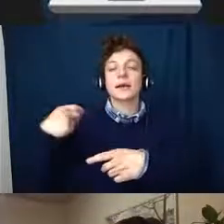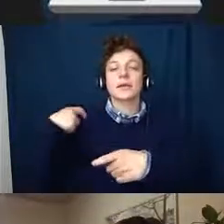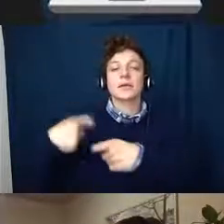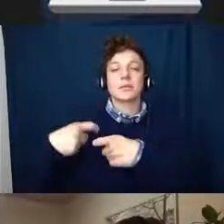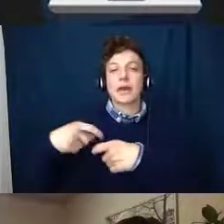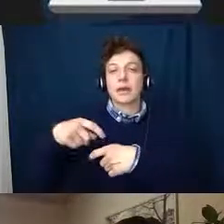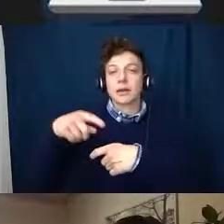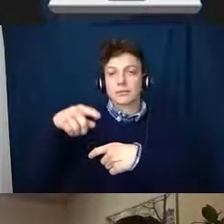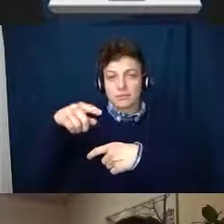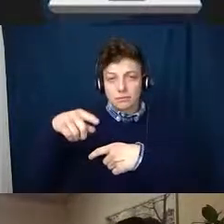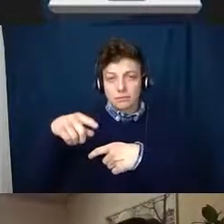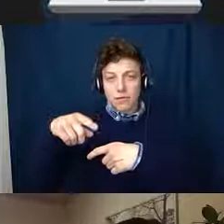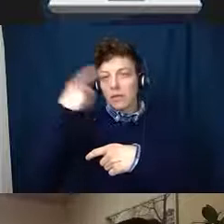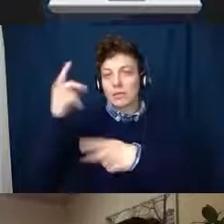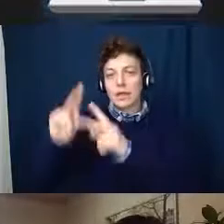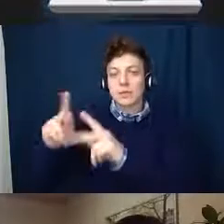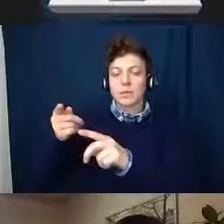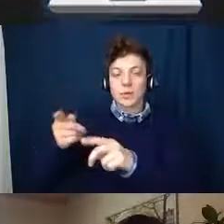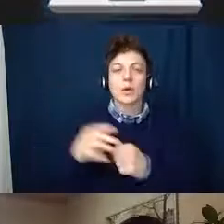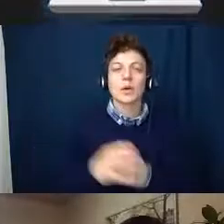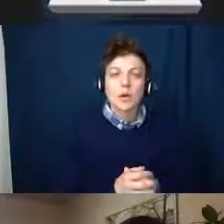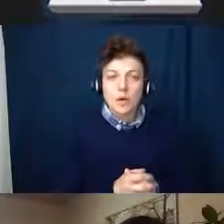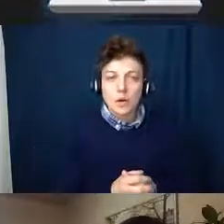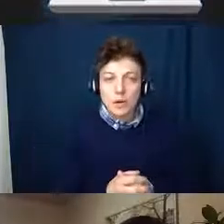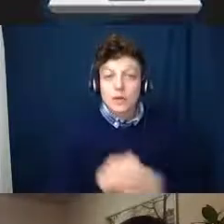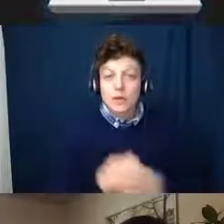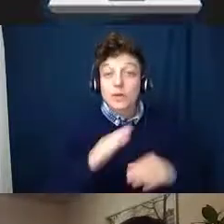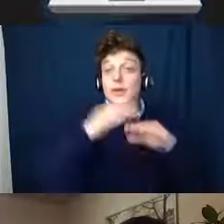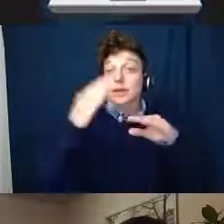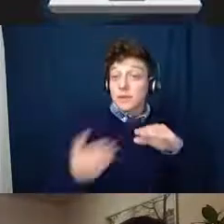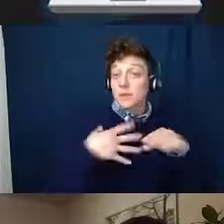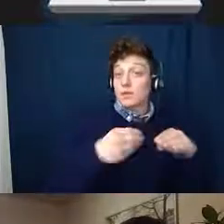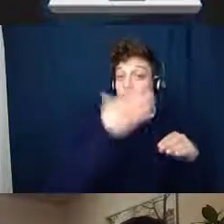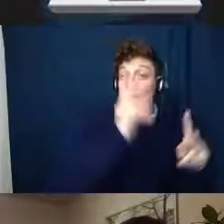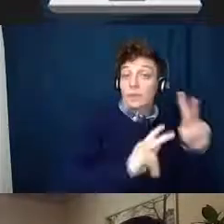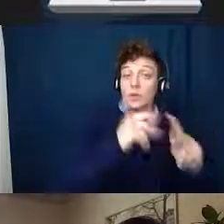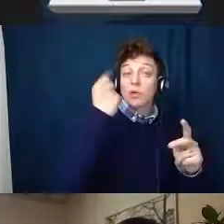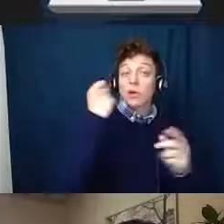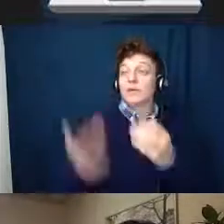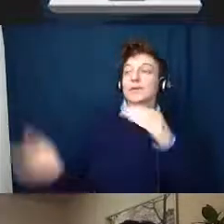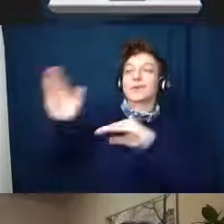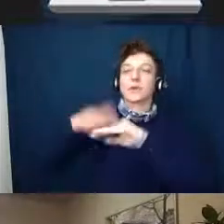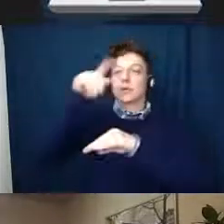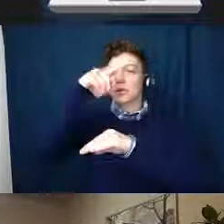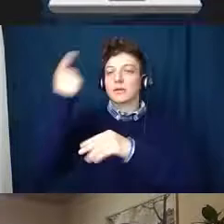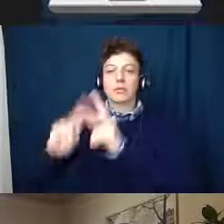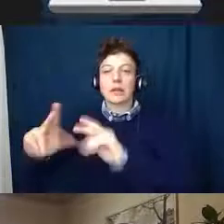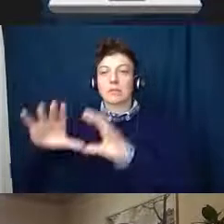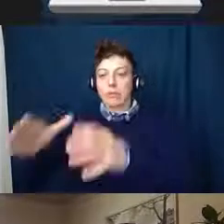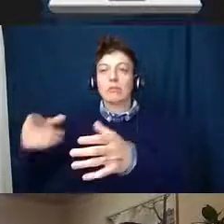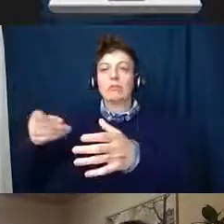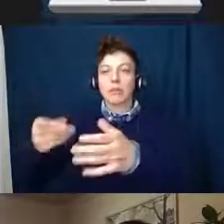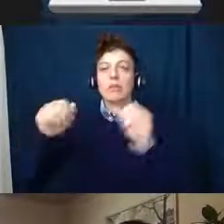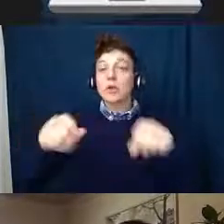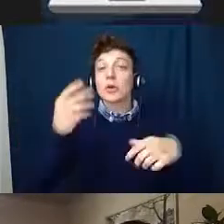without the presence of stimulants have decreased among white individuals, but have increased among Black individuals. And you can see